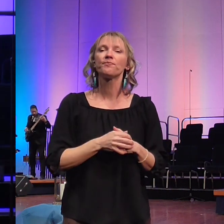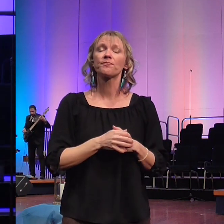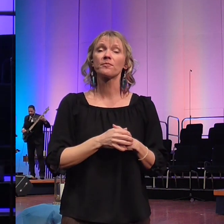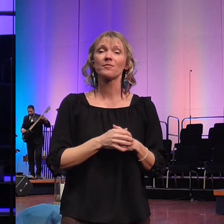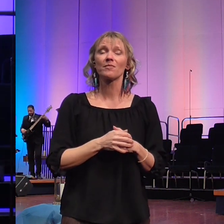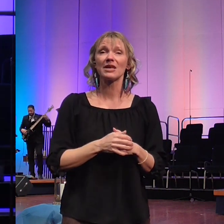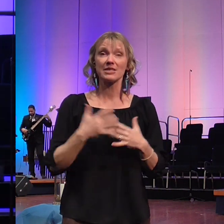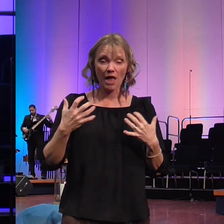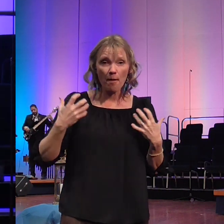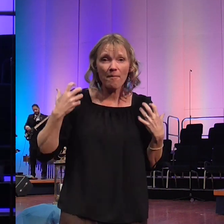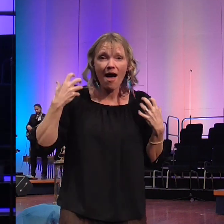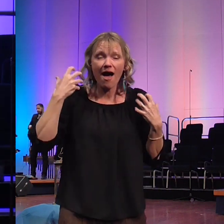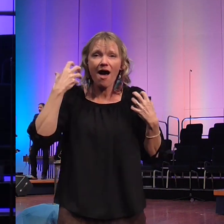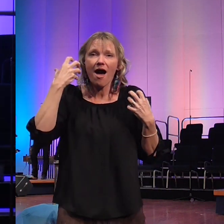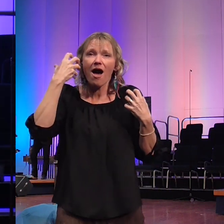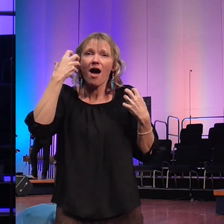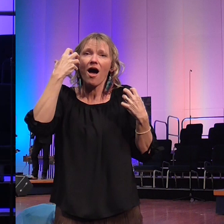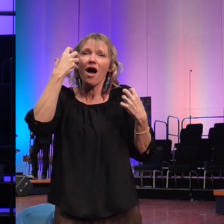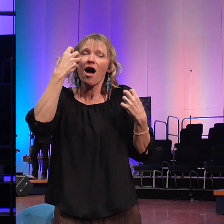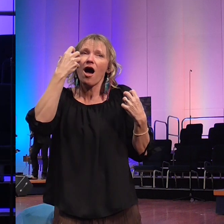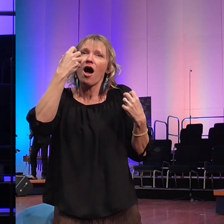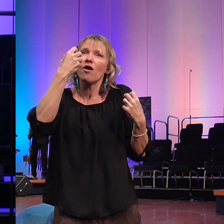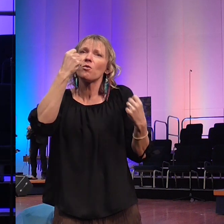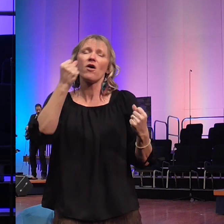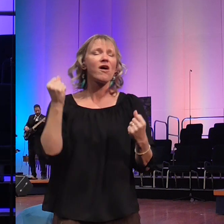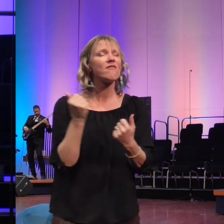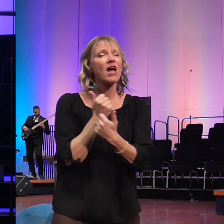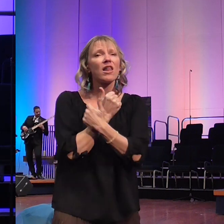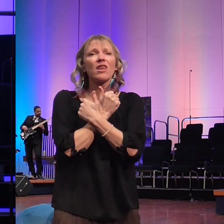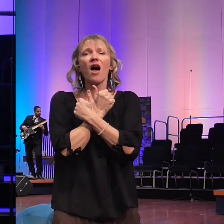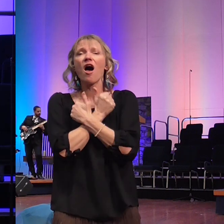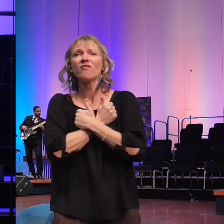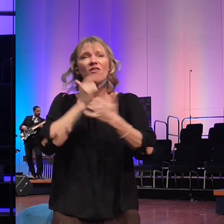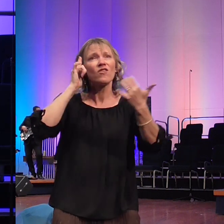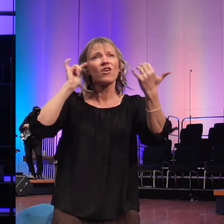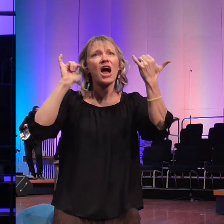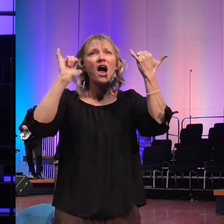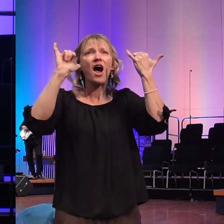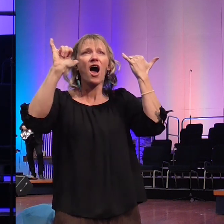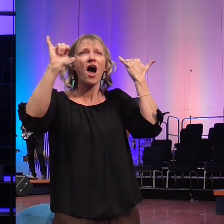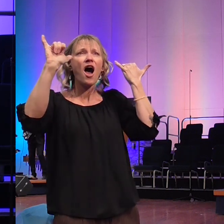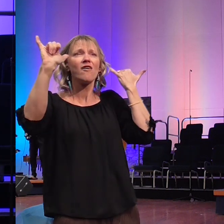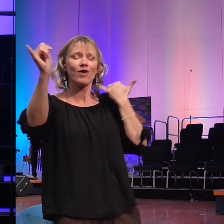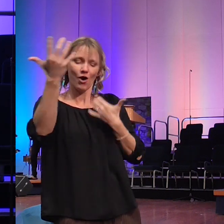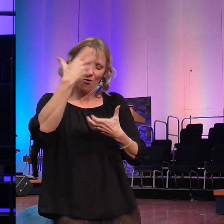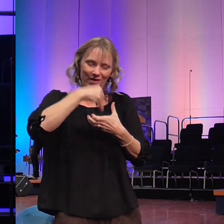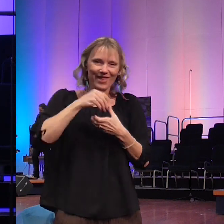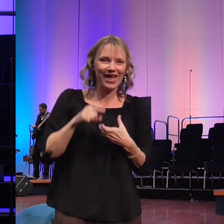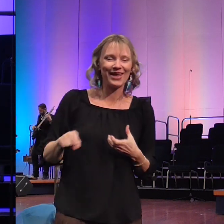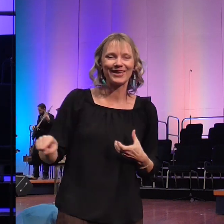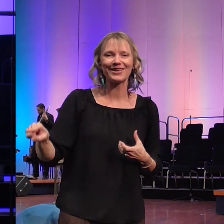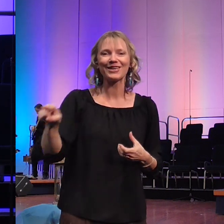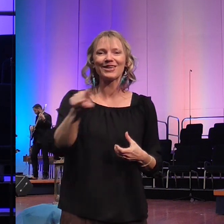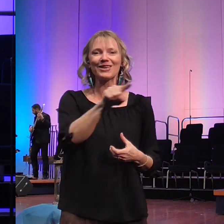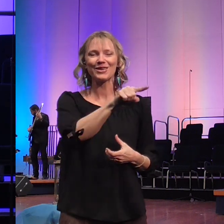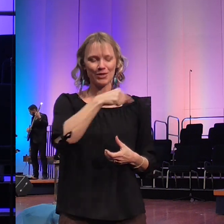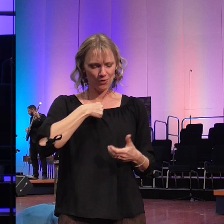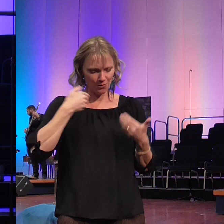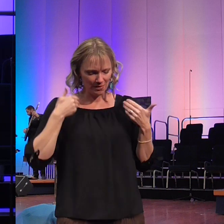It's the power of that love forever in you and me.